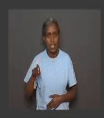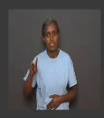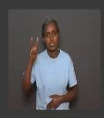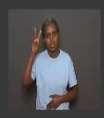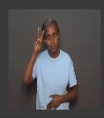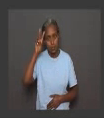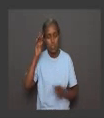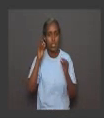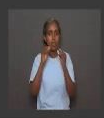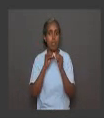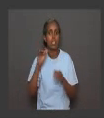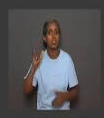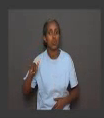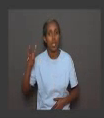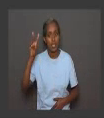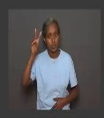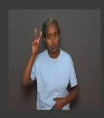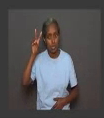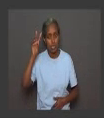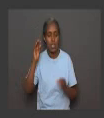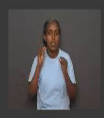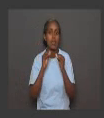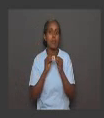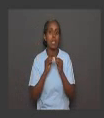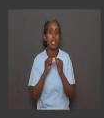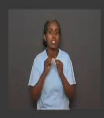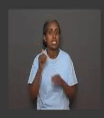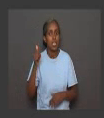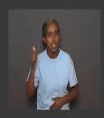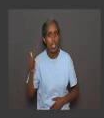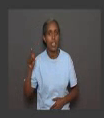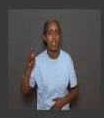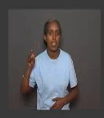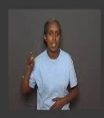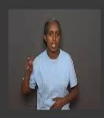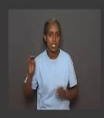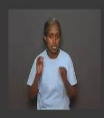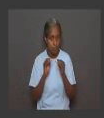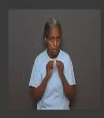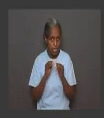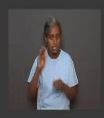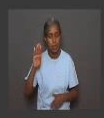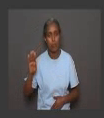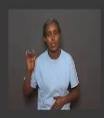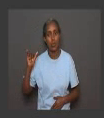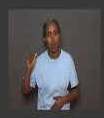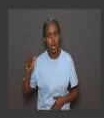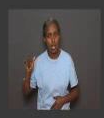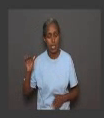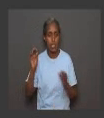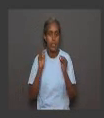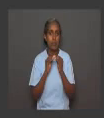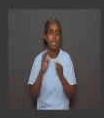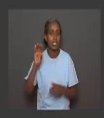squared plus y squared plus ax plus by